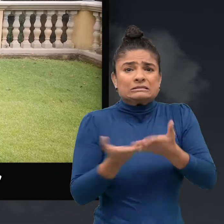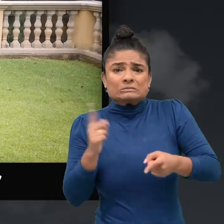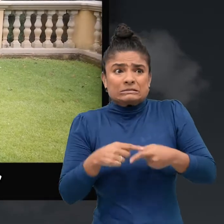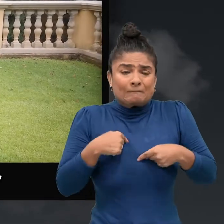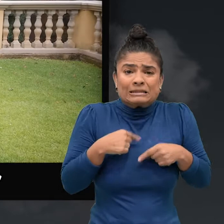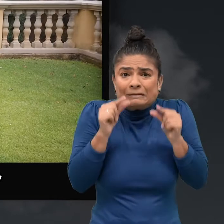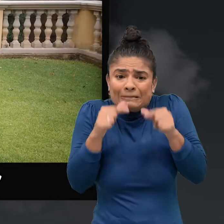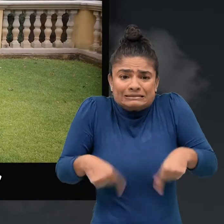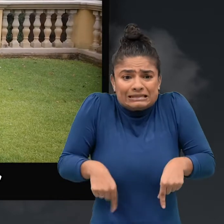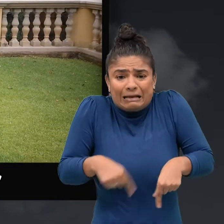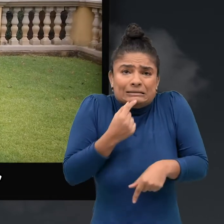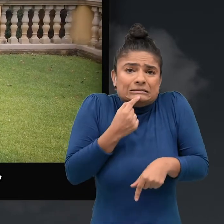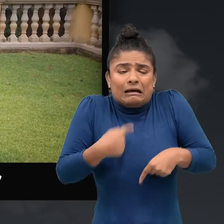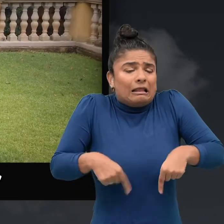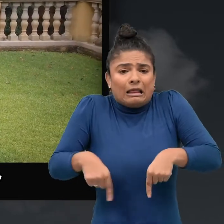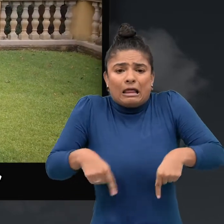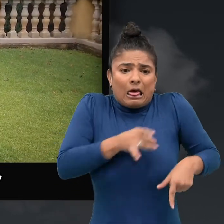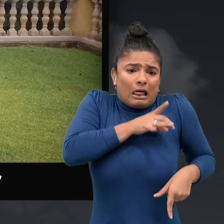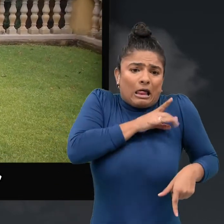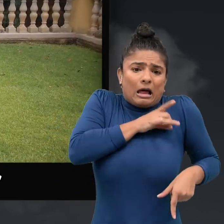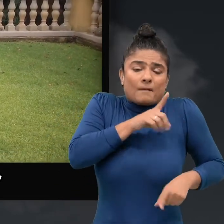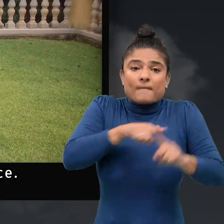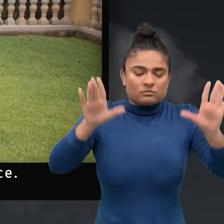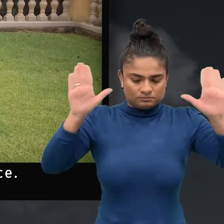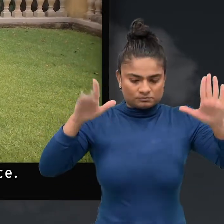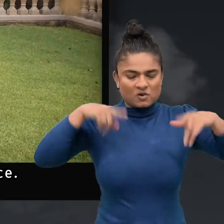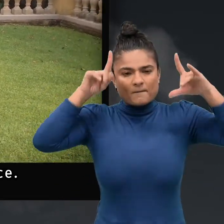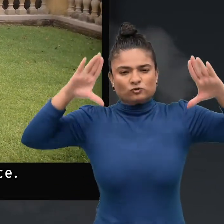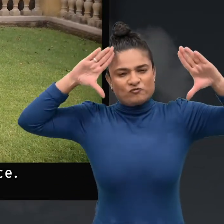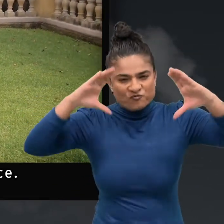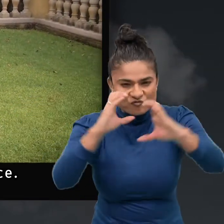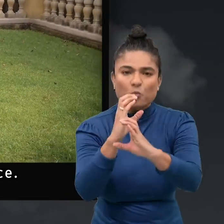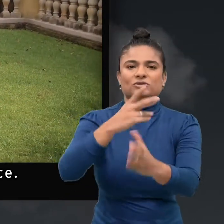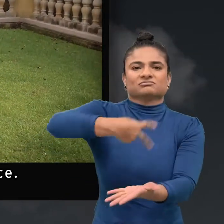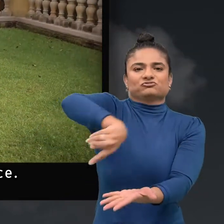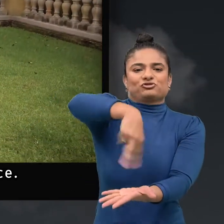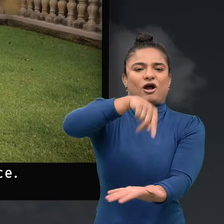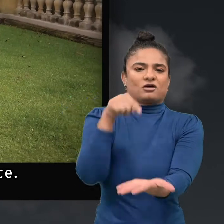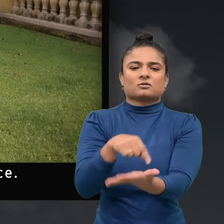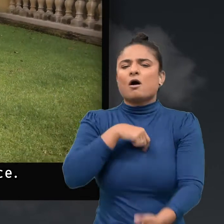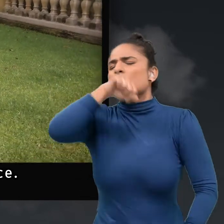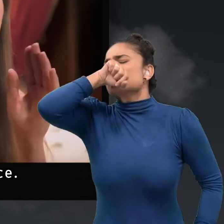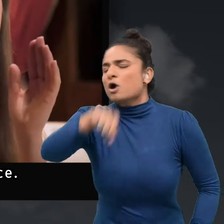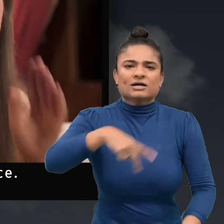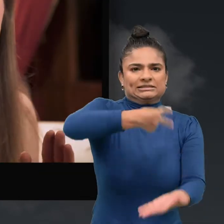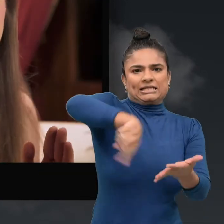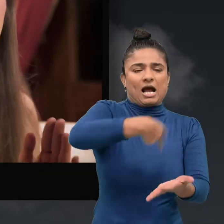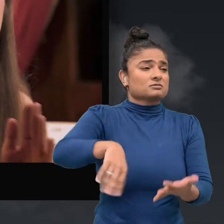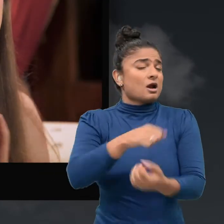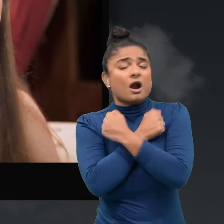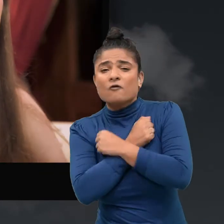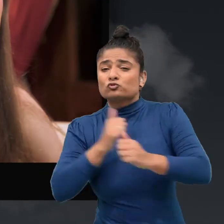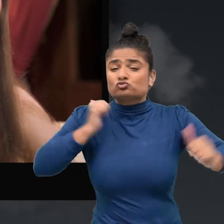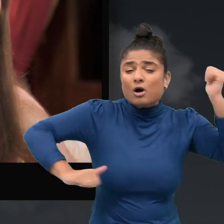everything. But sometimes I get a little bit scared. But I love to be focused on the stage.